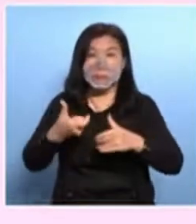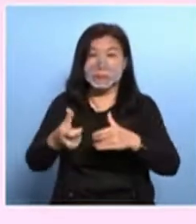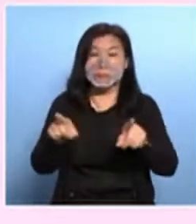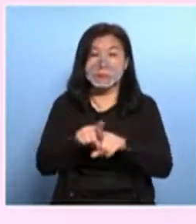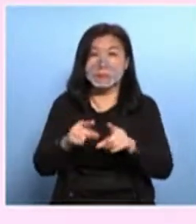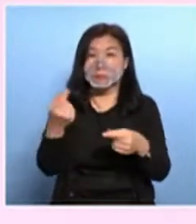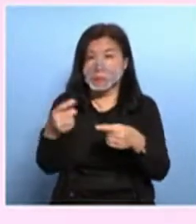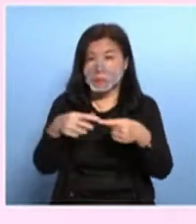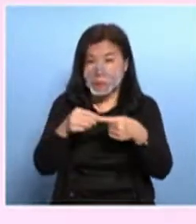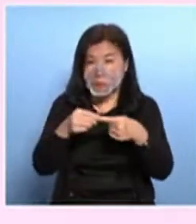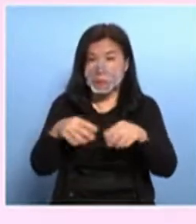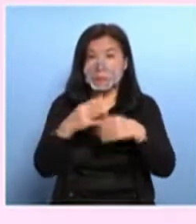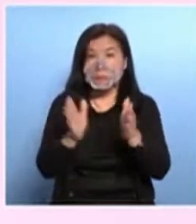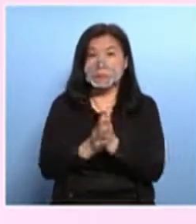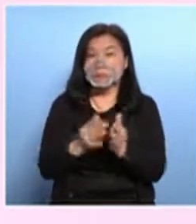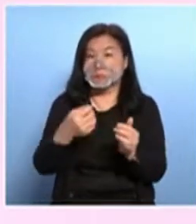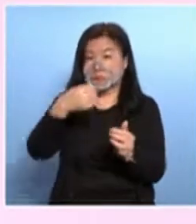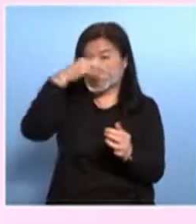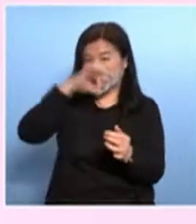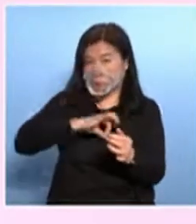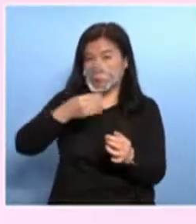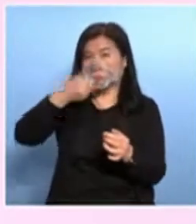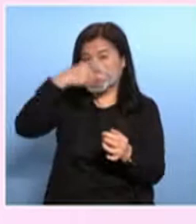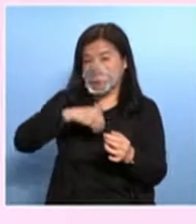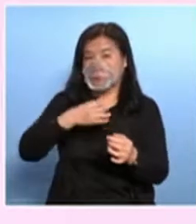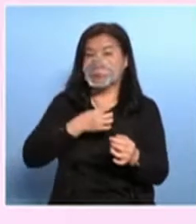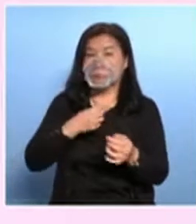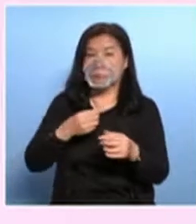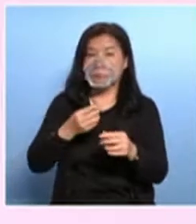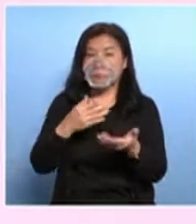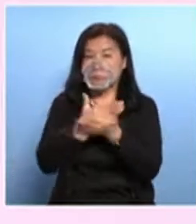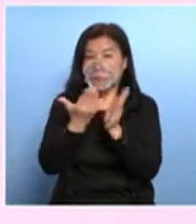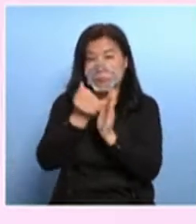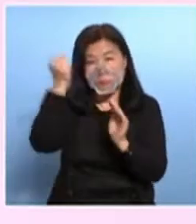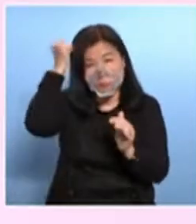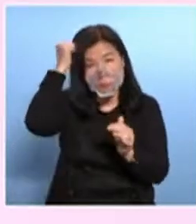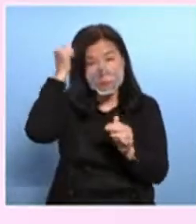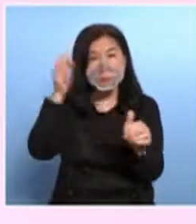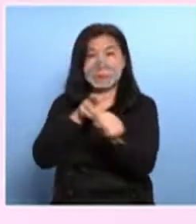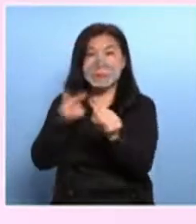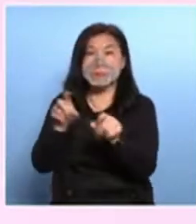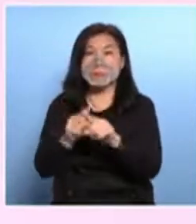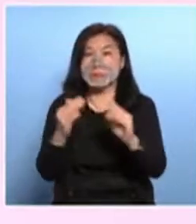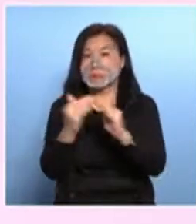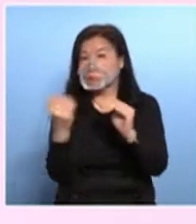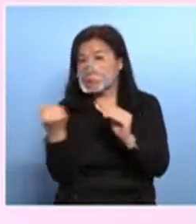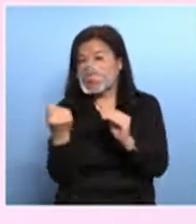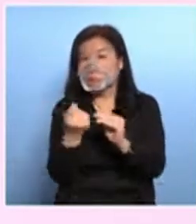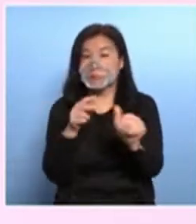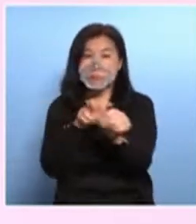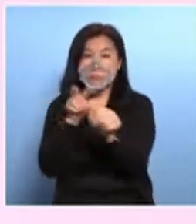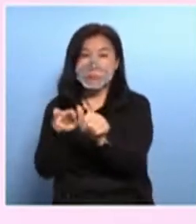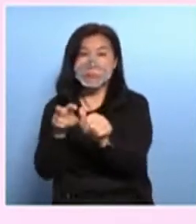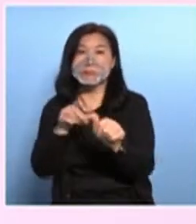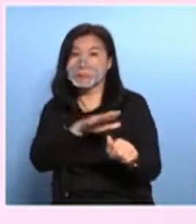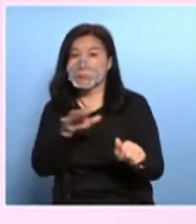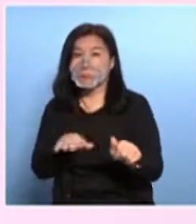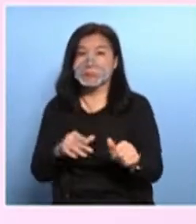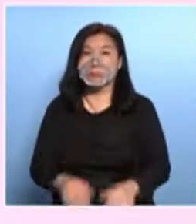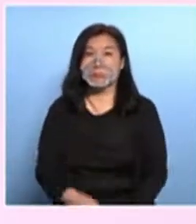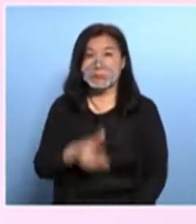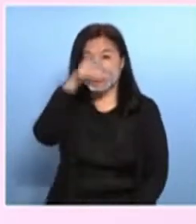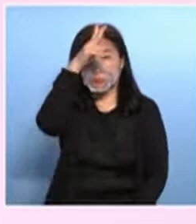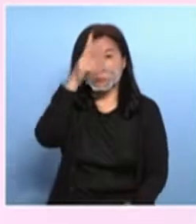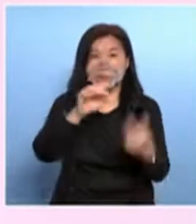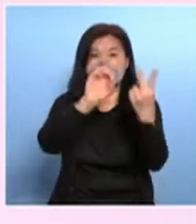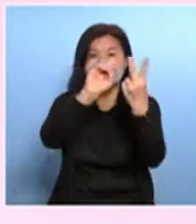and community rehabilitation services will be provided with soft meals from October this year onwards to cater for the needs of